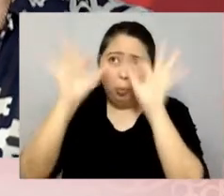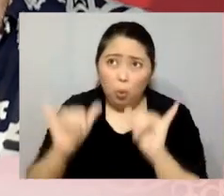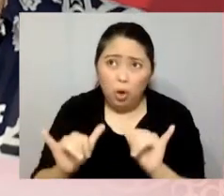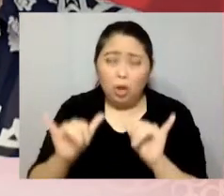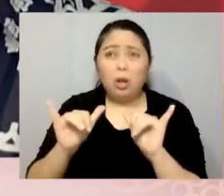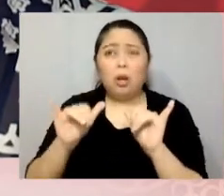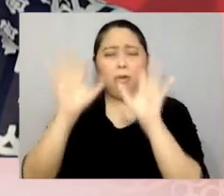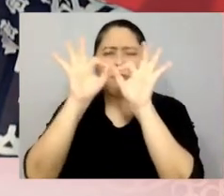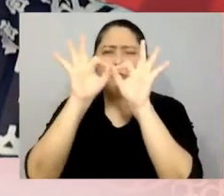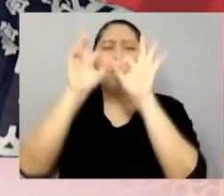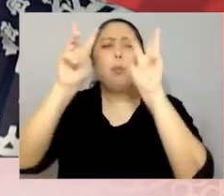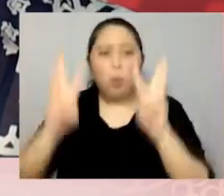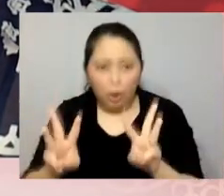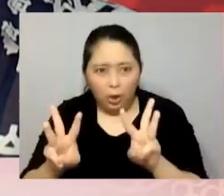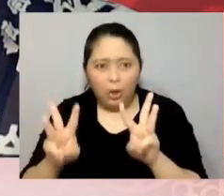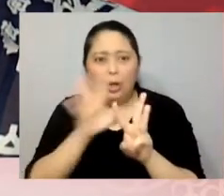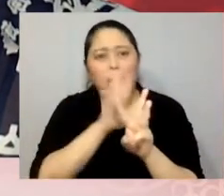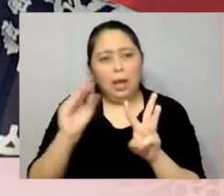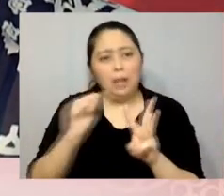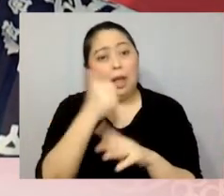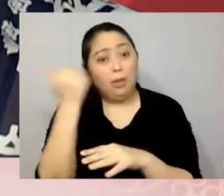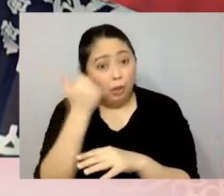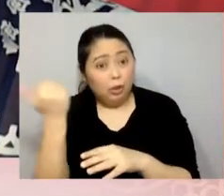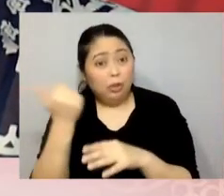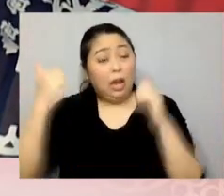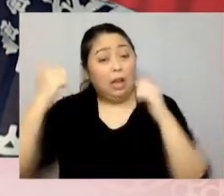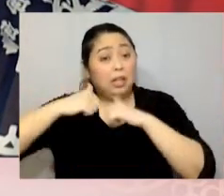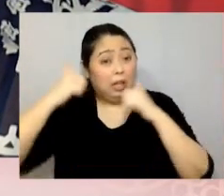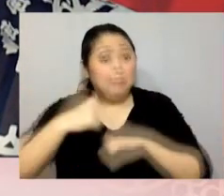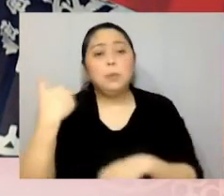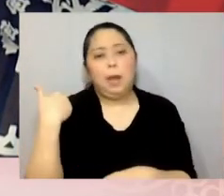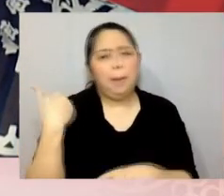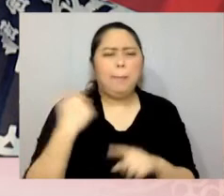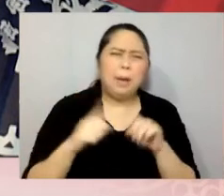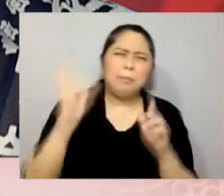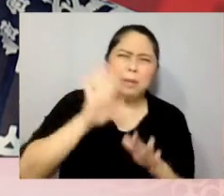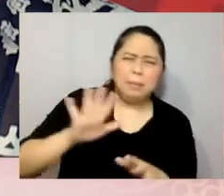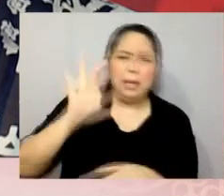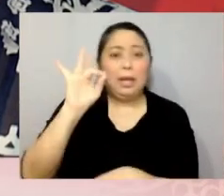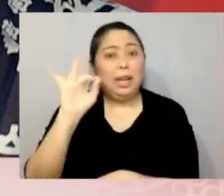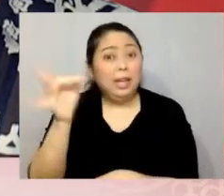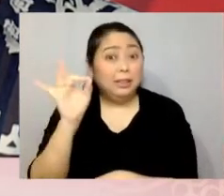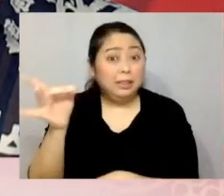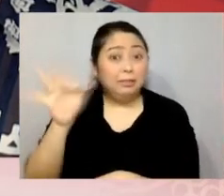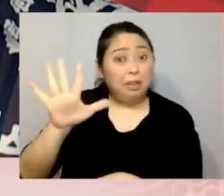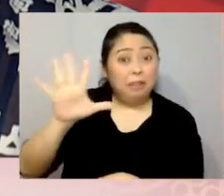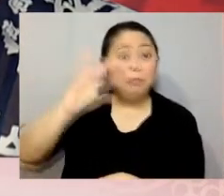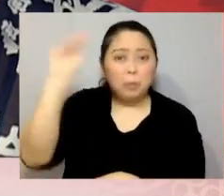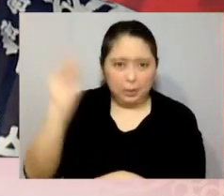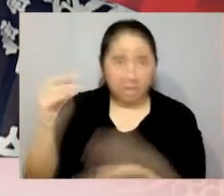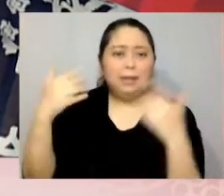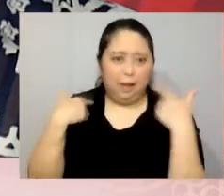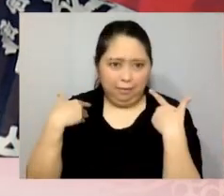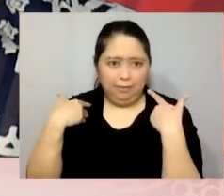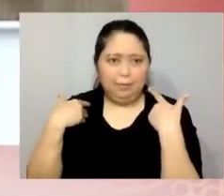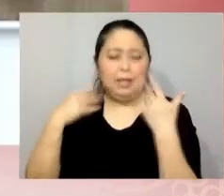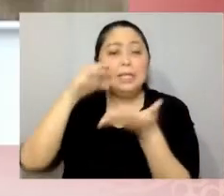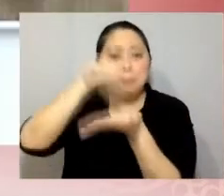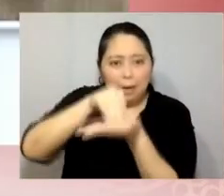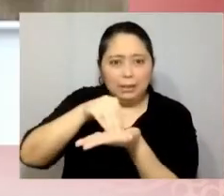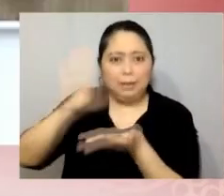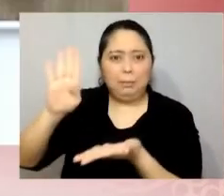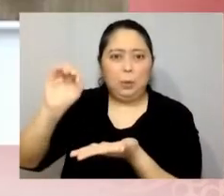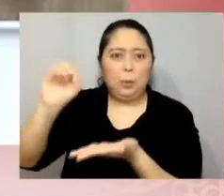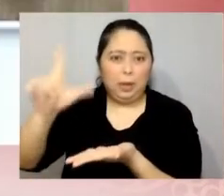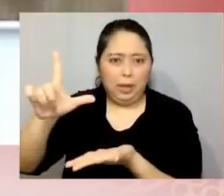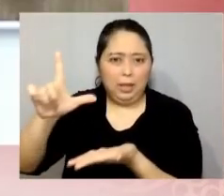on the Bangsamoro, but 85% has already been captured by the Bangsamoro